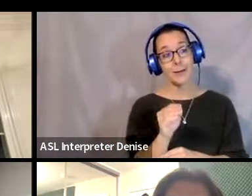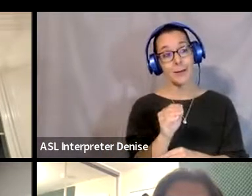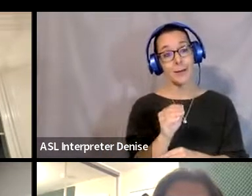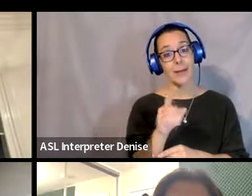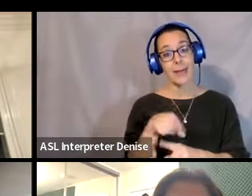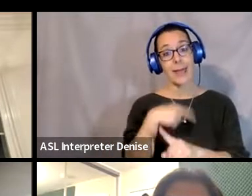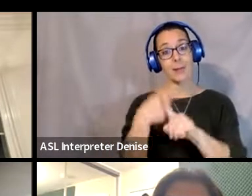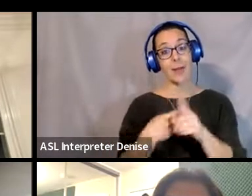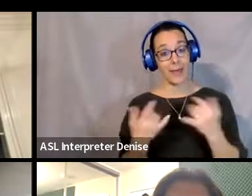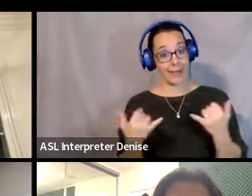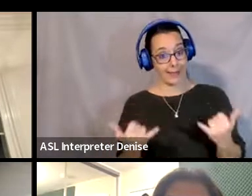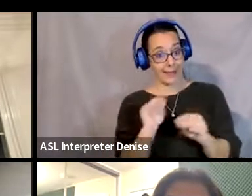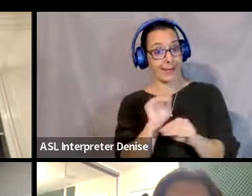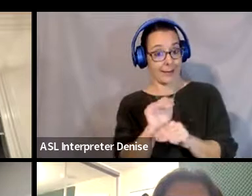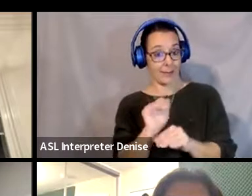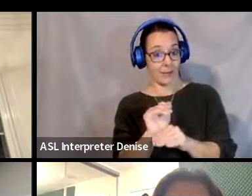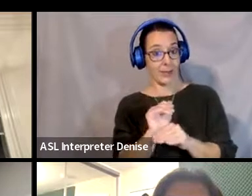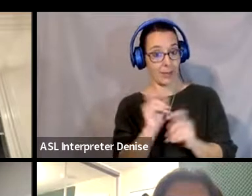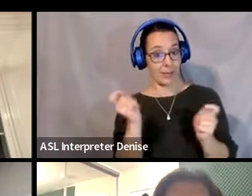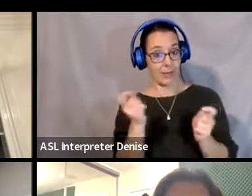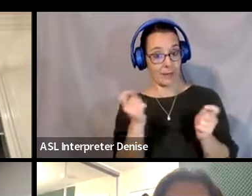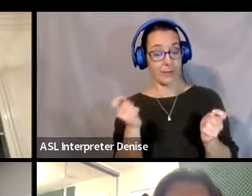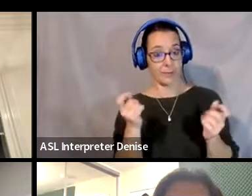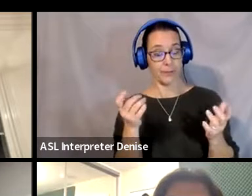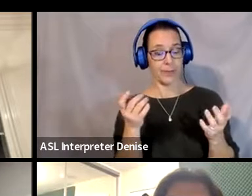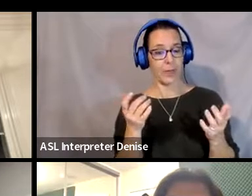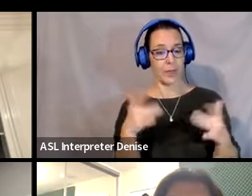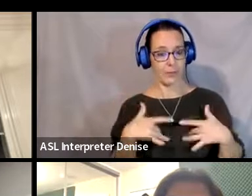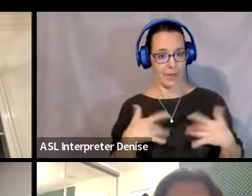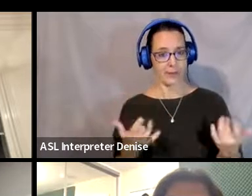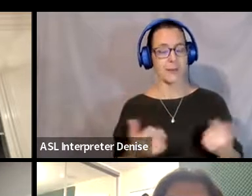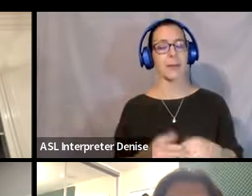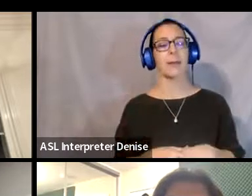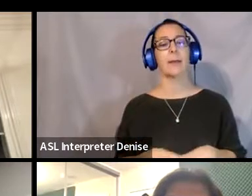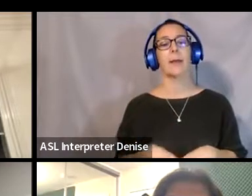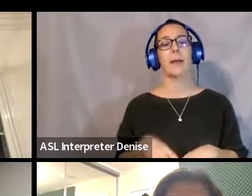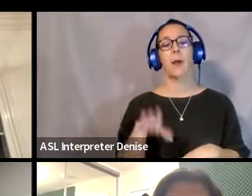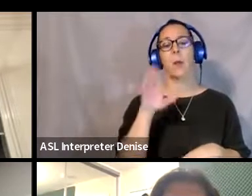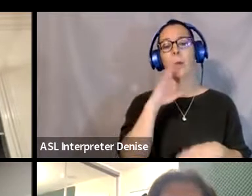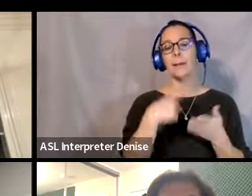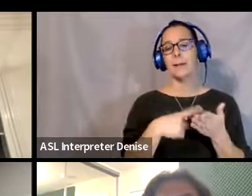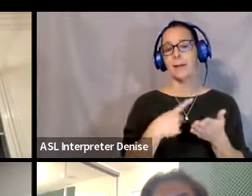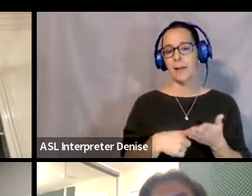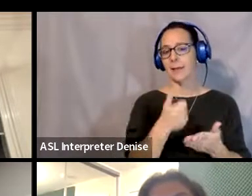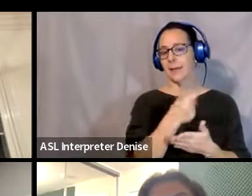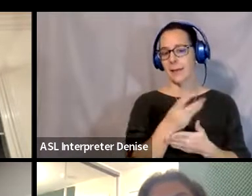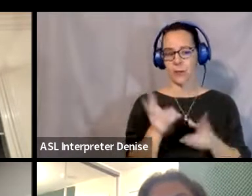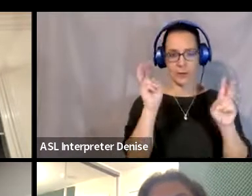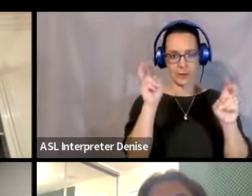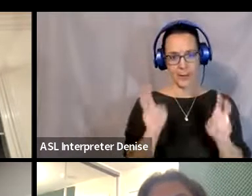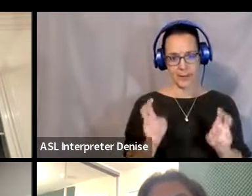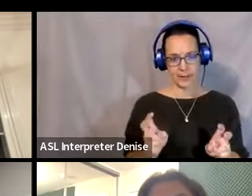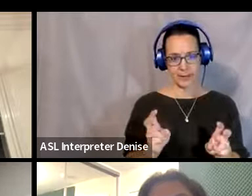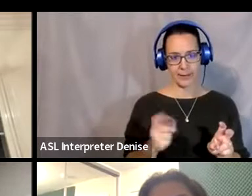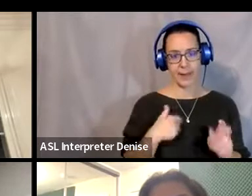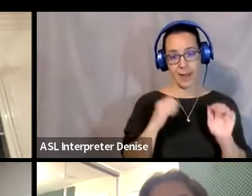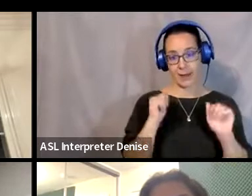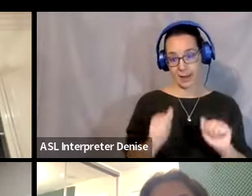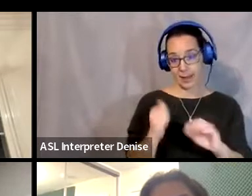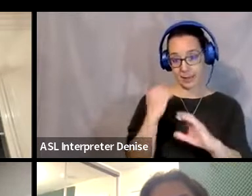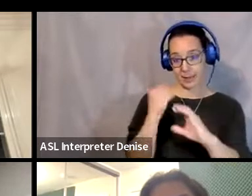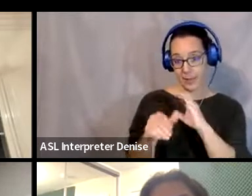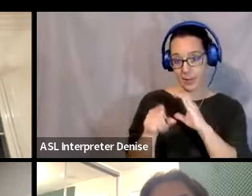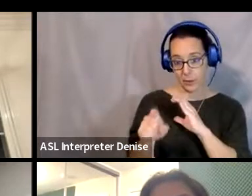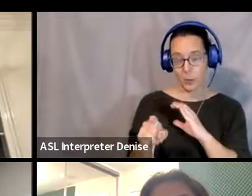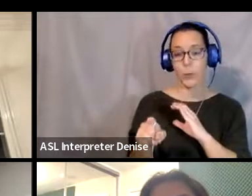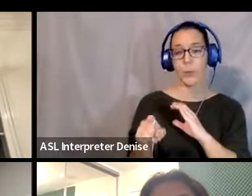month, that goes over a number of topics. I'll kind of list them out, and I can always email him or whoever's going to do the presentation with my